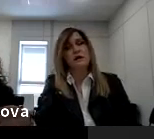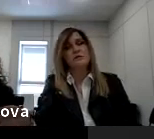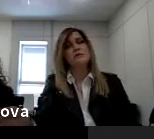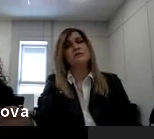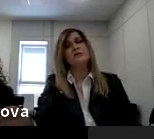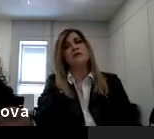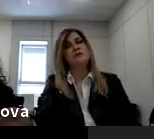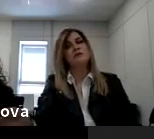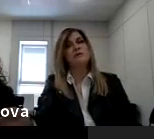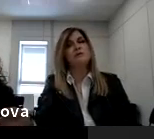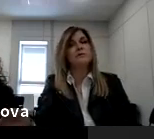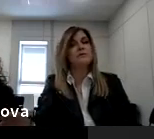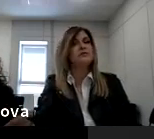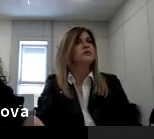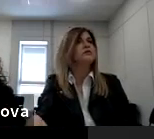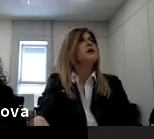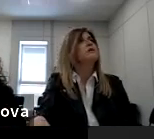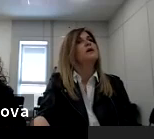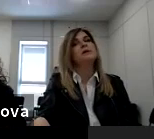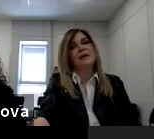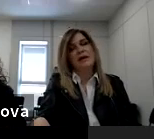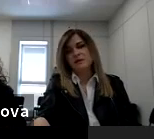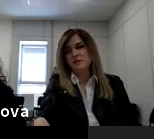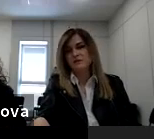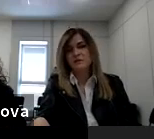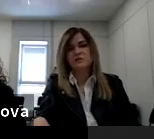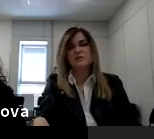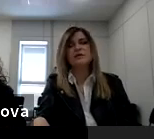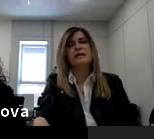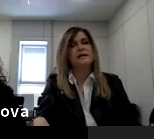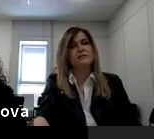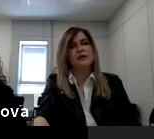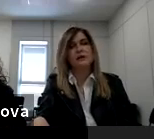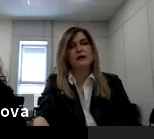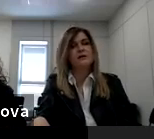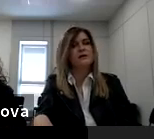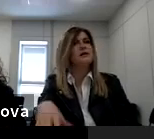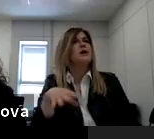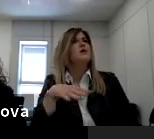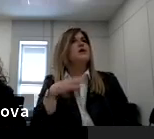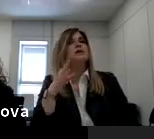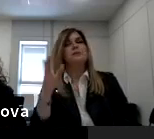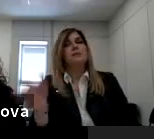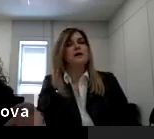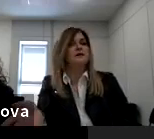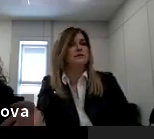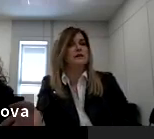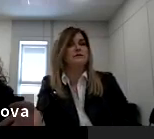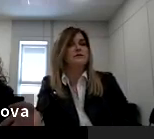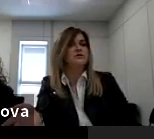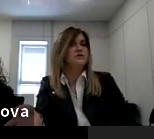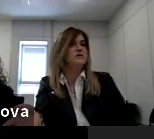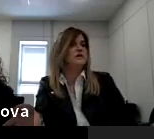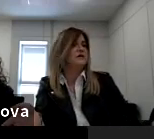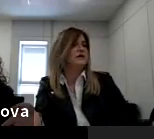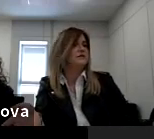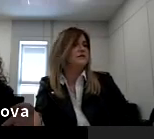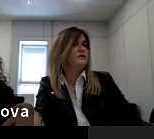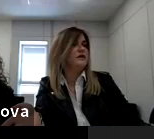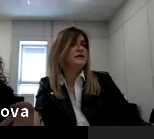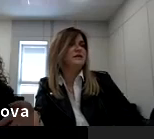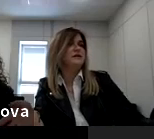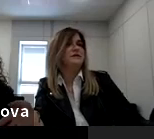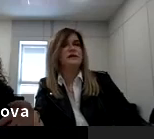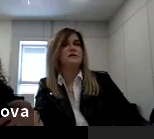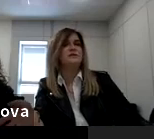mounting arms, what you need for the project. We will paint the fixture in any RAL color. We will combine in one fixture the, I don't